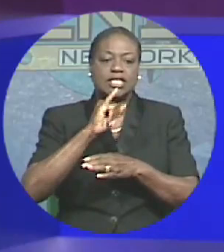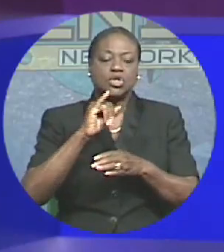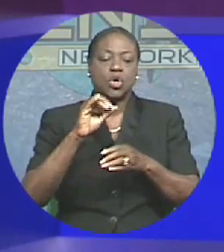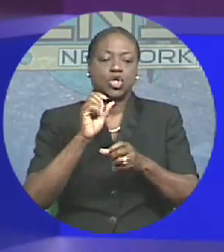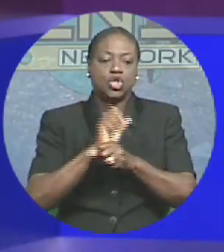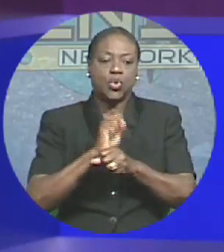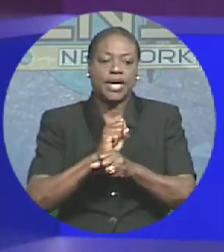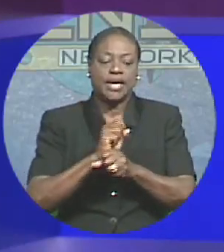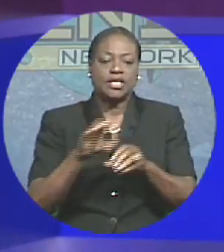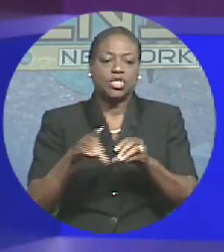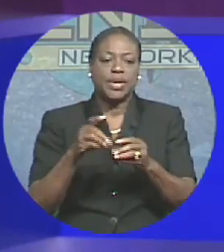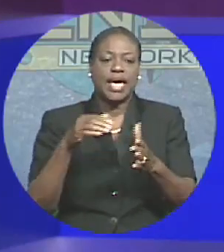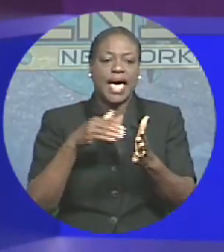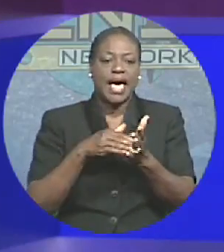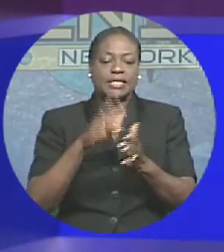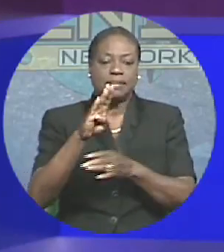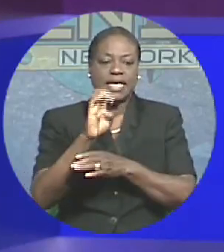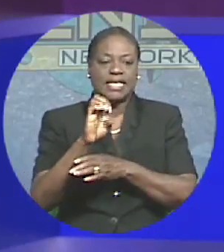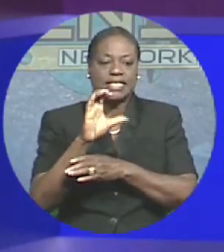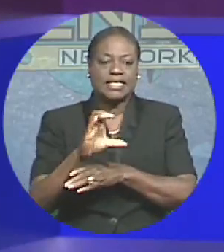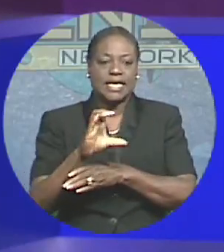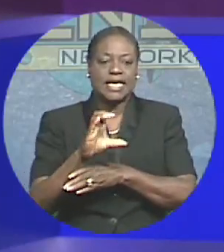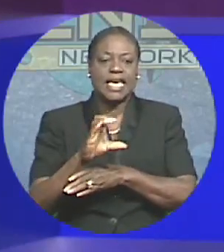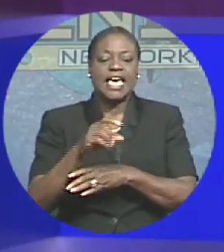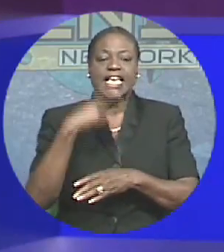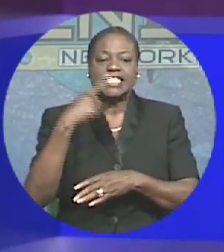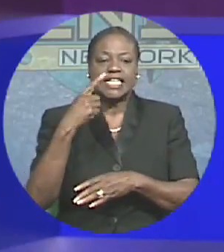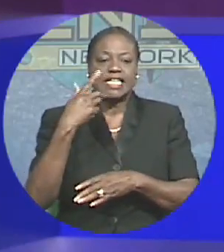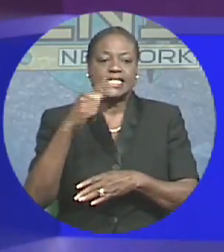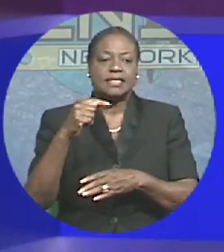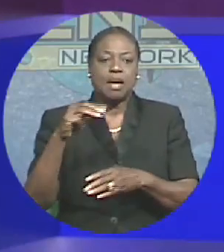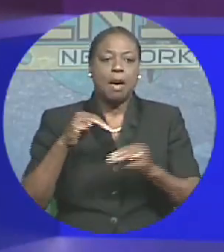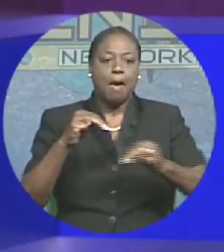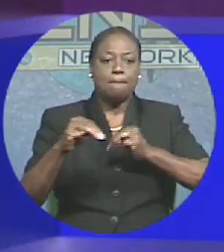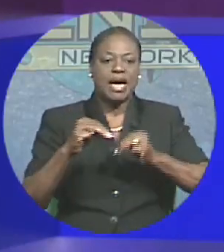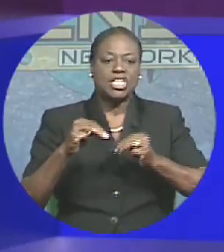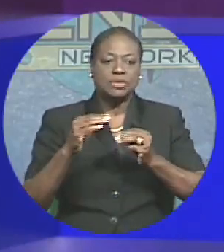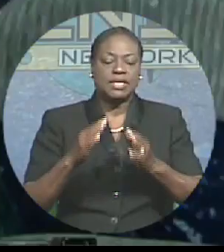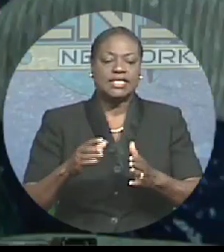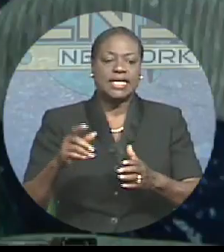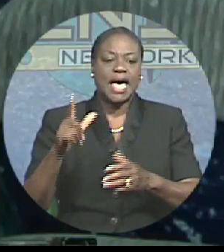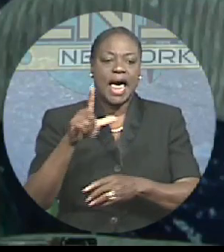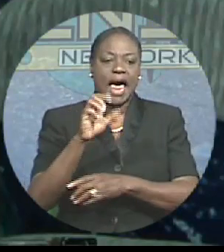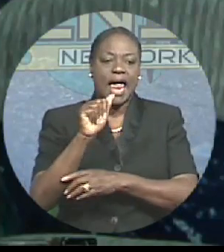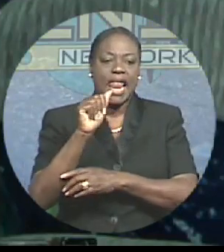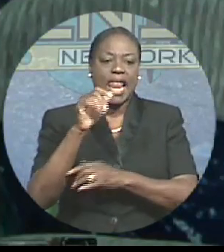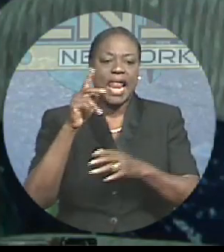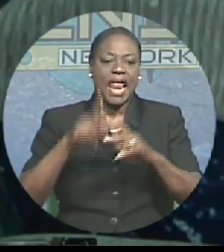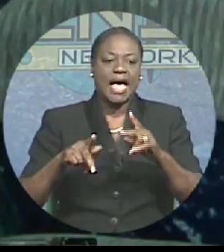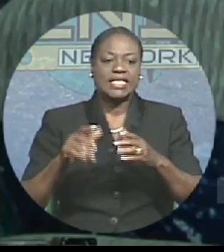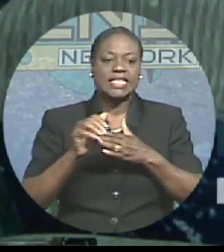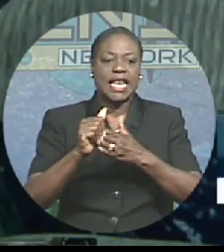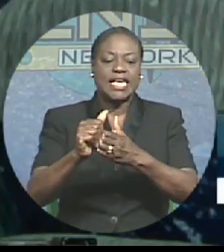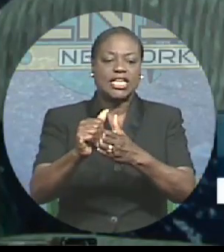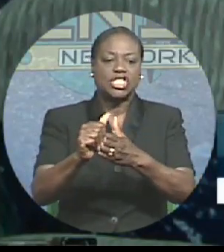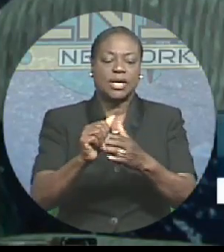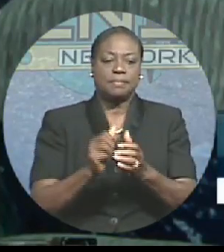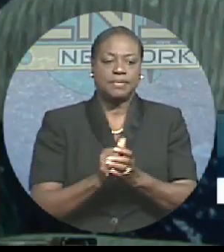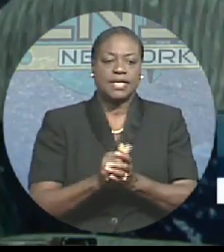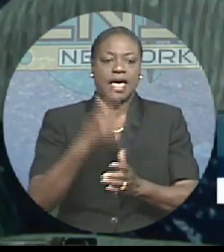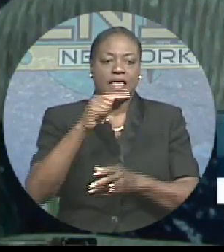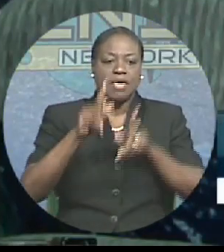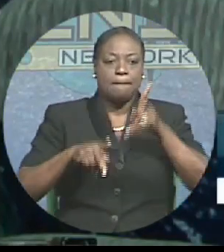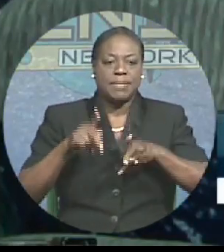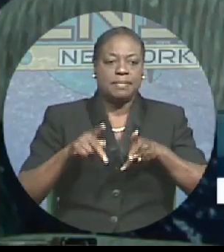the corporation's management team, saying it lacks leadership. The people who now manage BEC